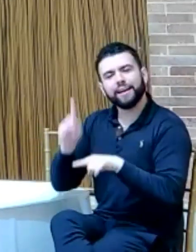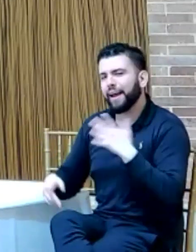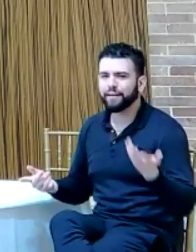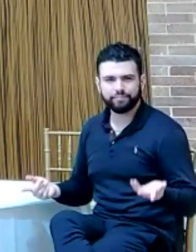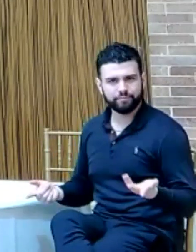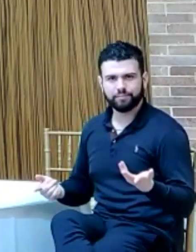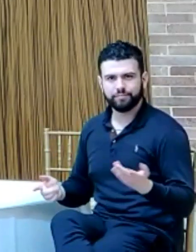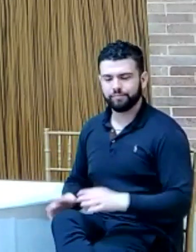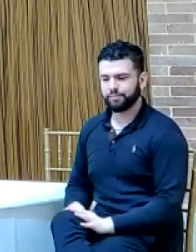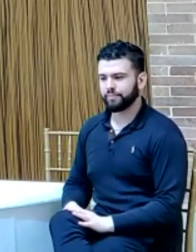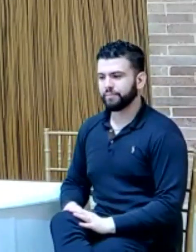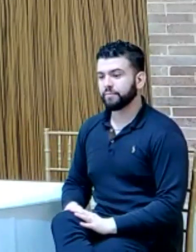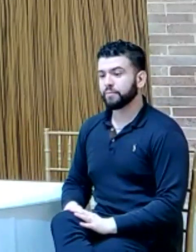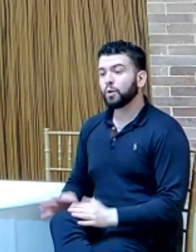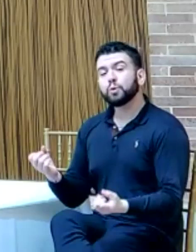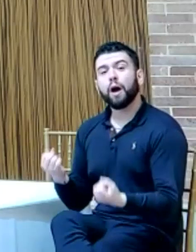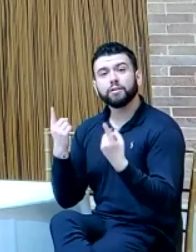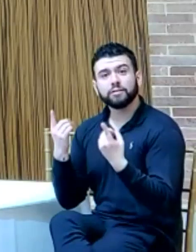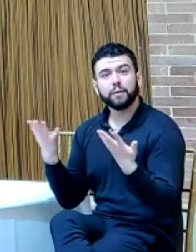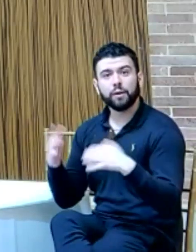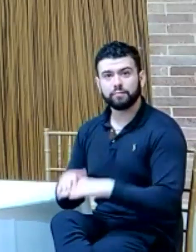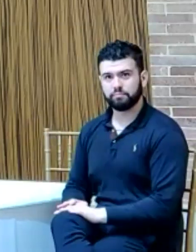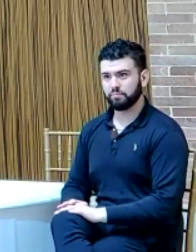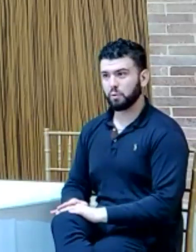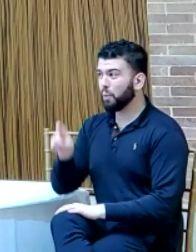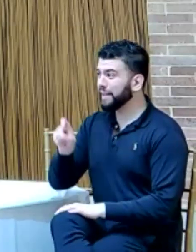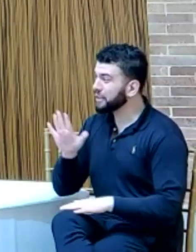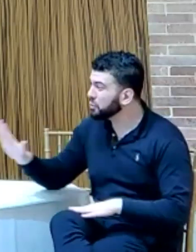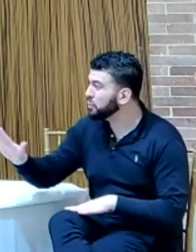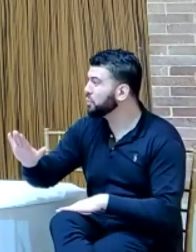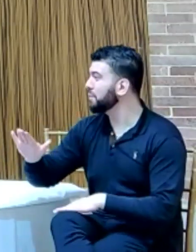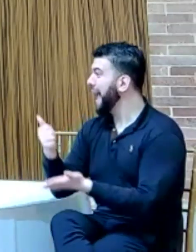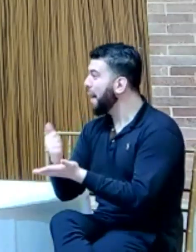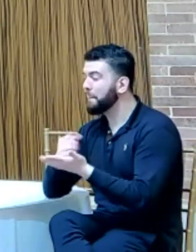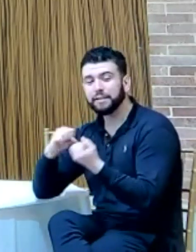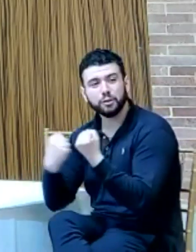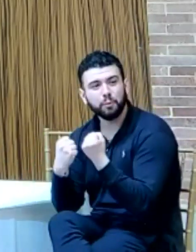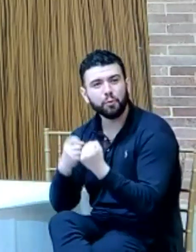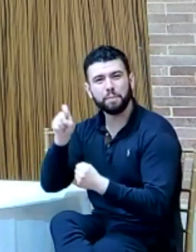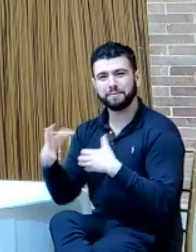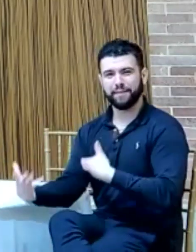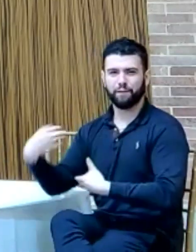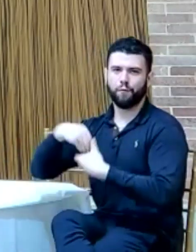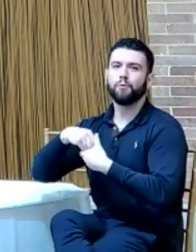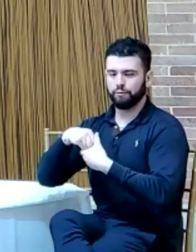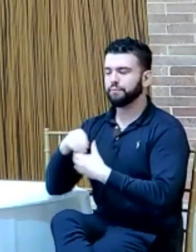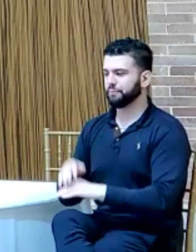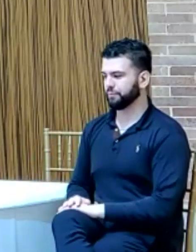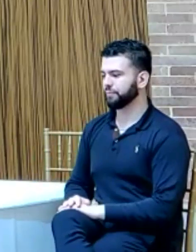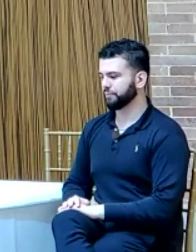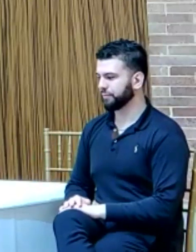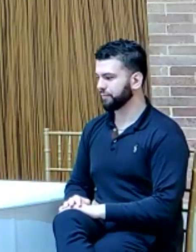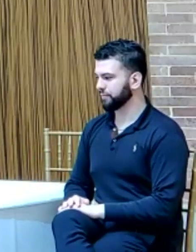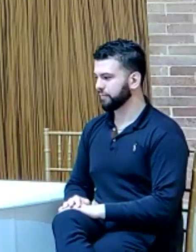we're working on and please understand that we cannot do this without your support whatsoever hot off the presses